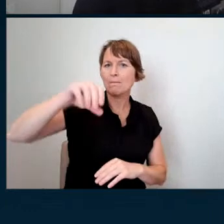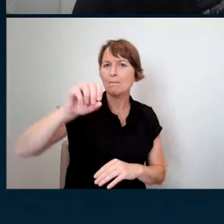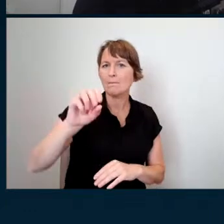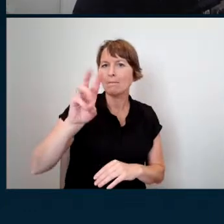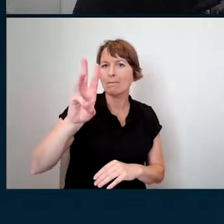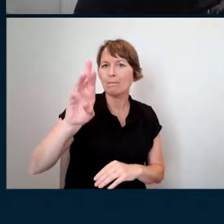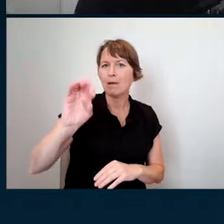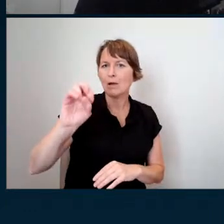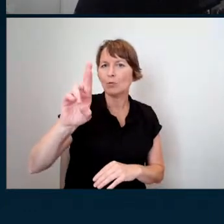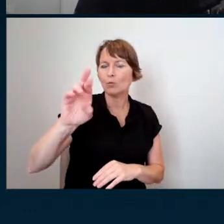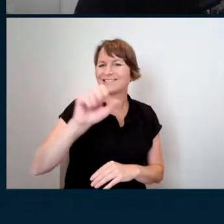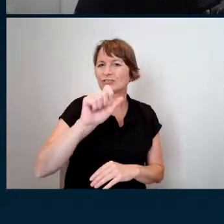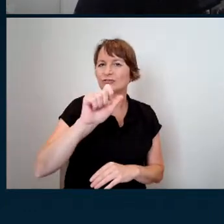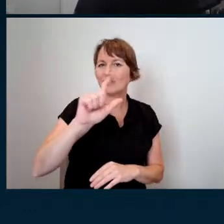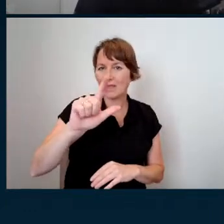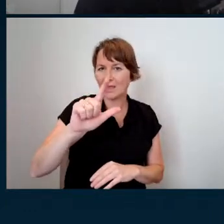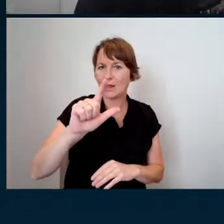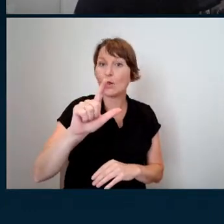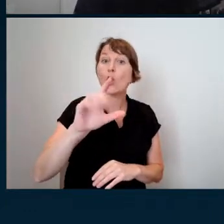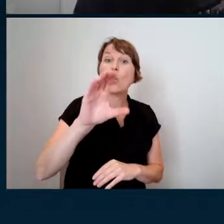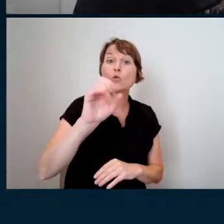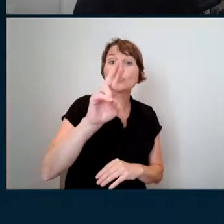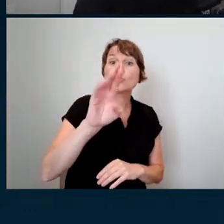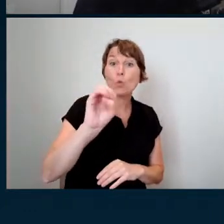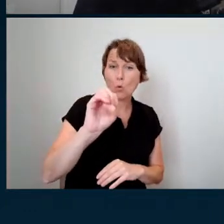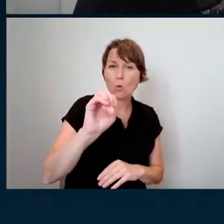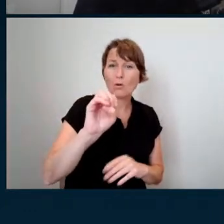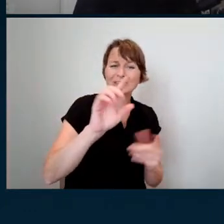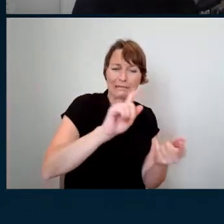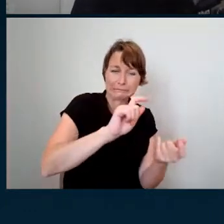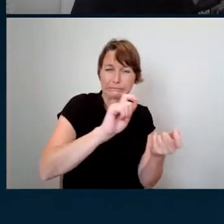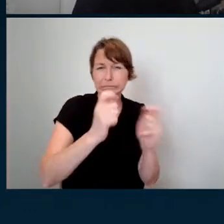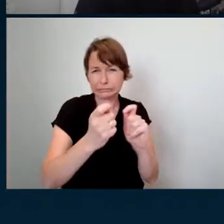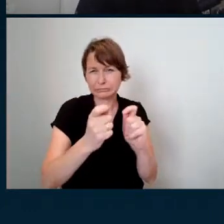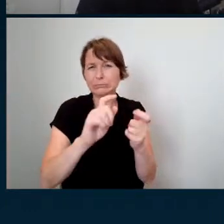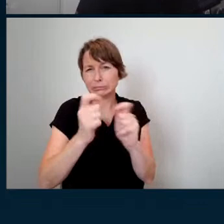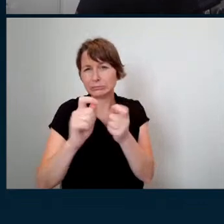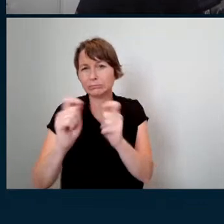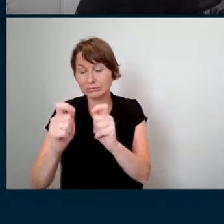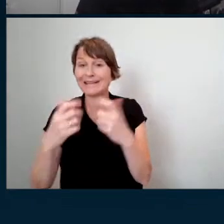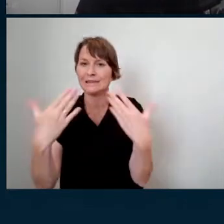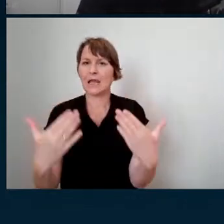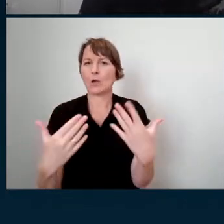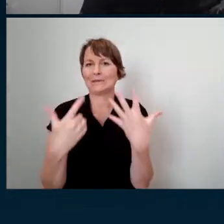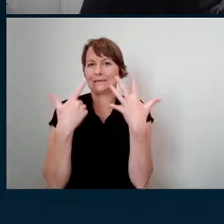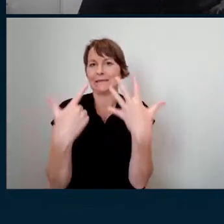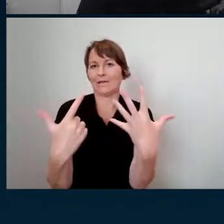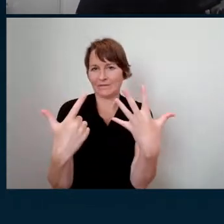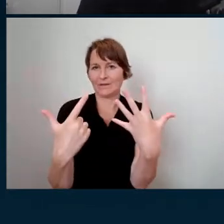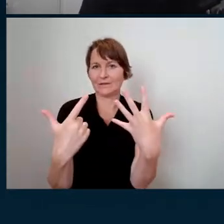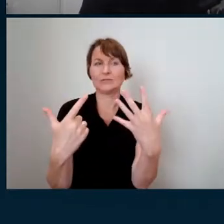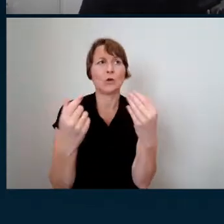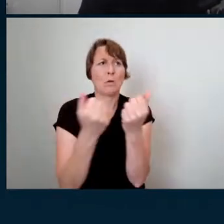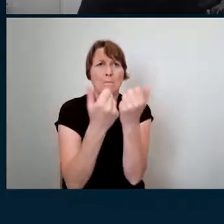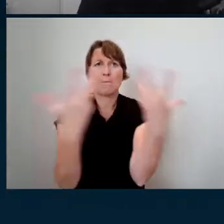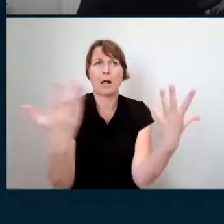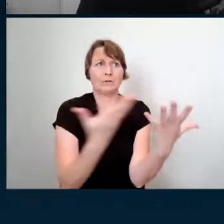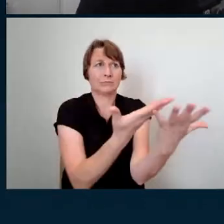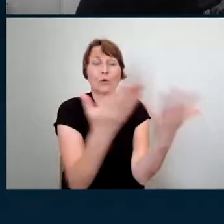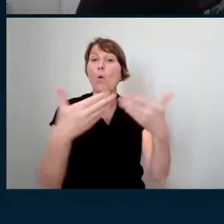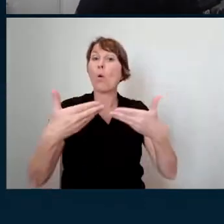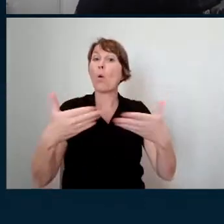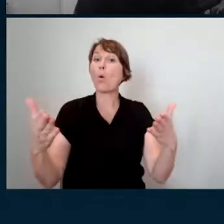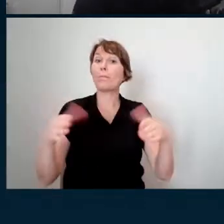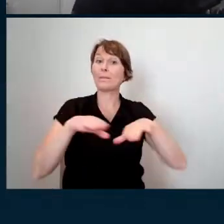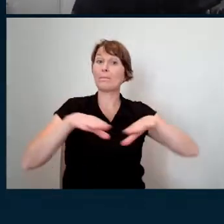PowerShell. We're now on version 7, and PowerShell has become open source and multi-platform, and it's now based on